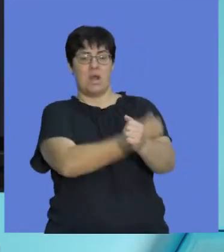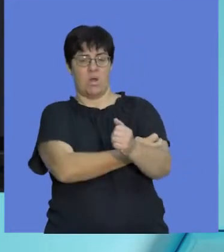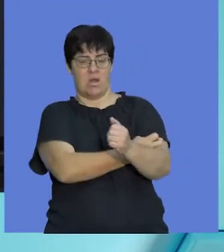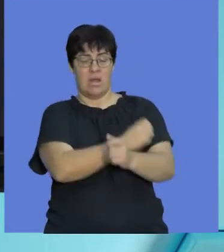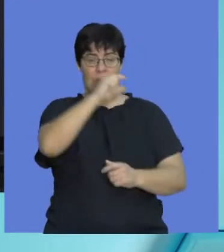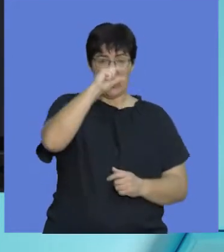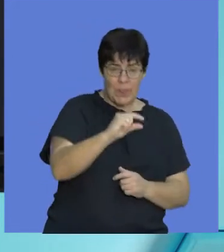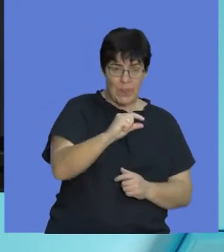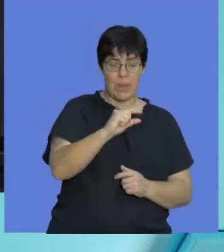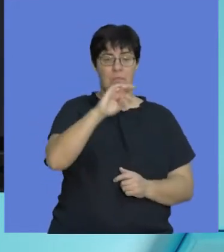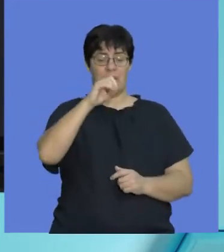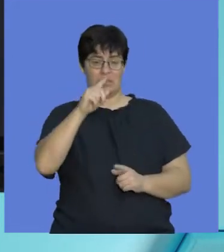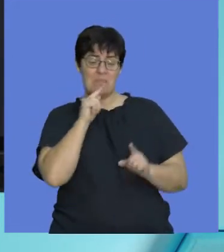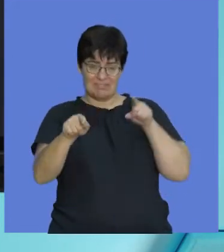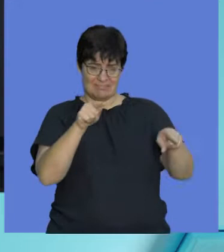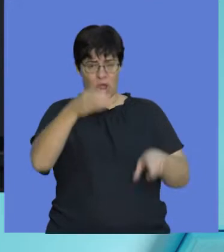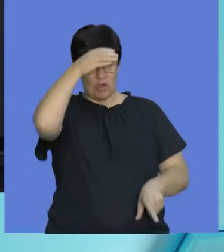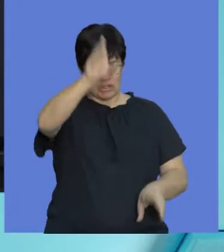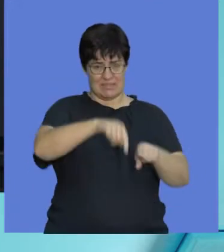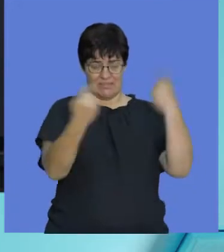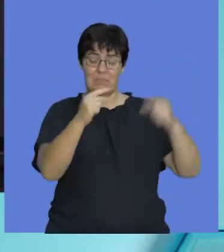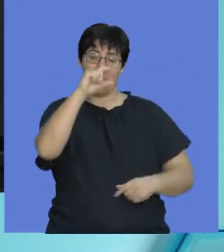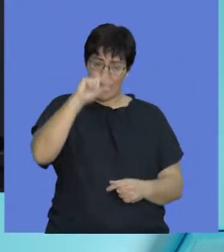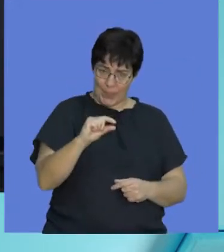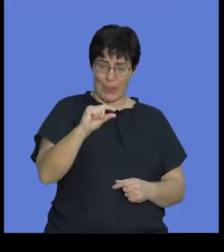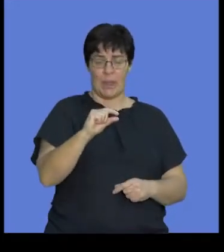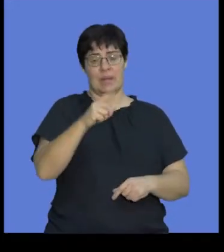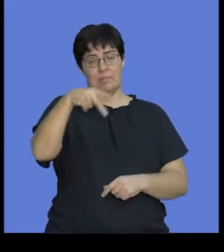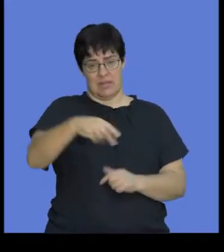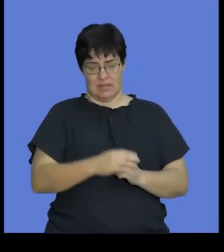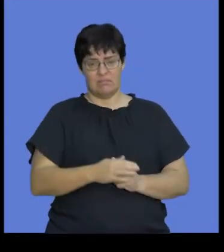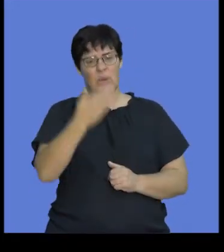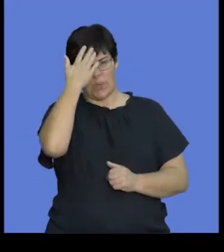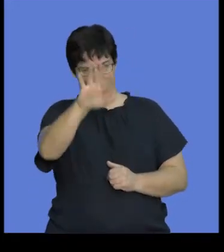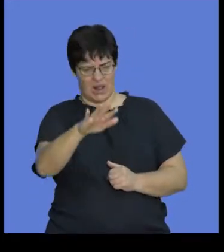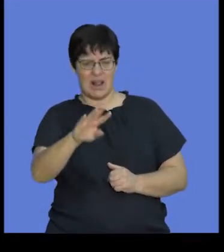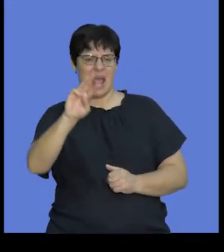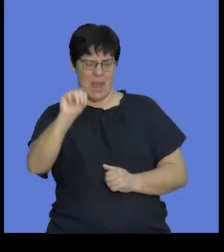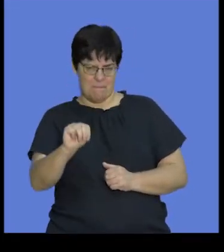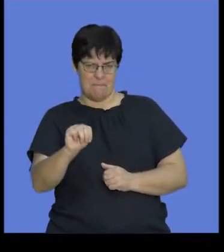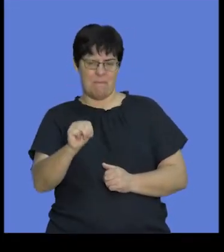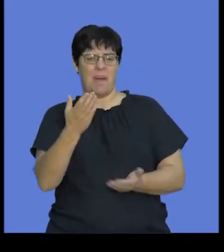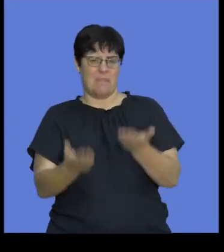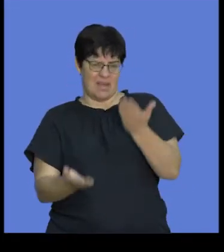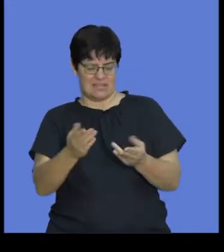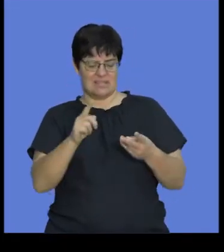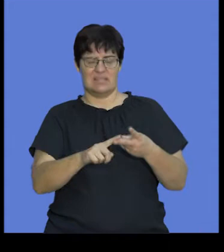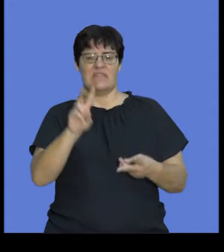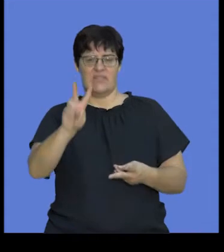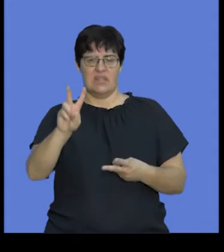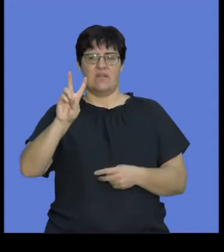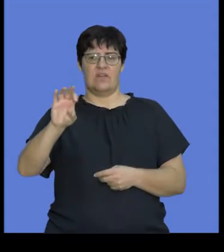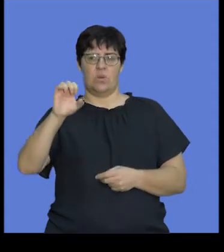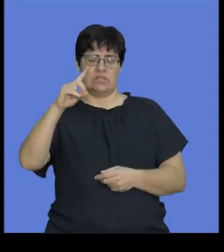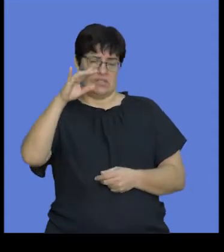Totally different concept. Okay, so this is a lowercase p. You know m is mass and you know v is